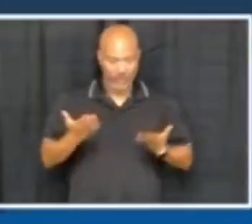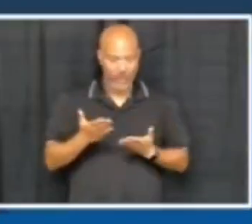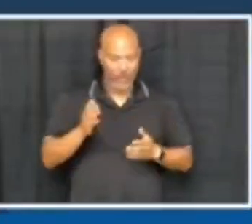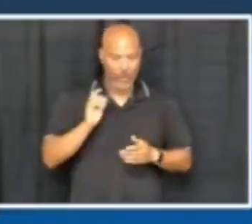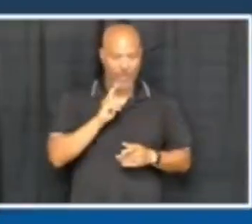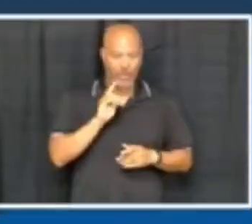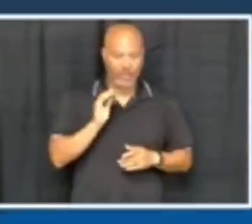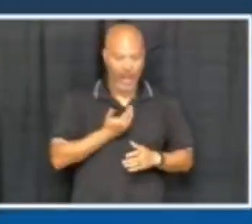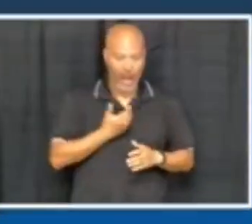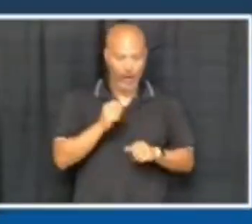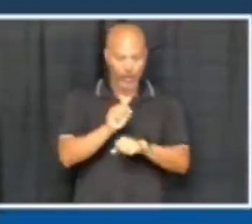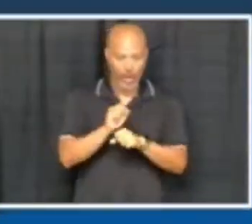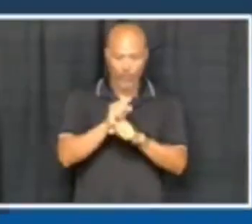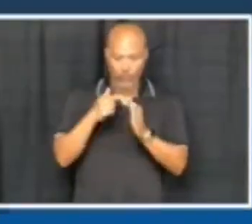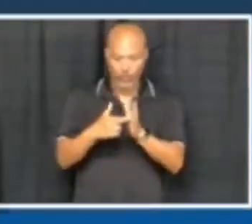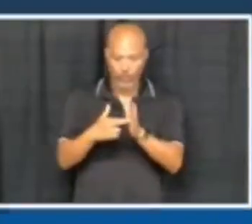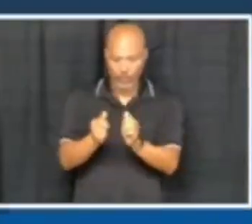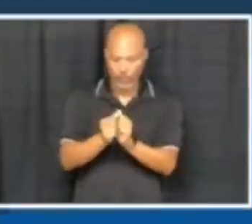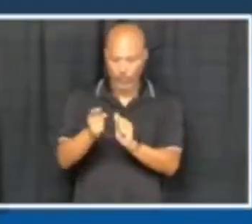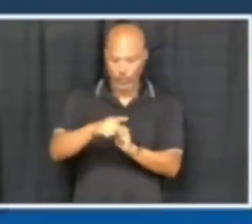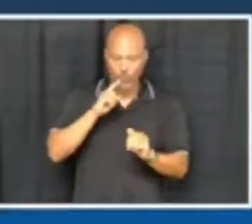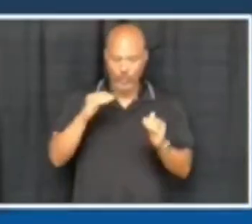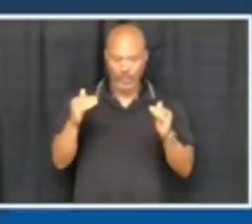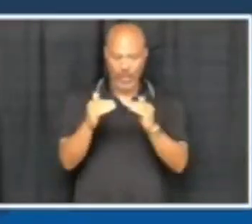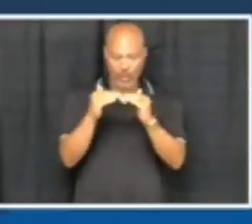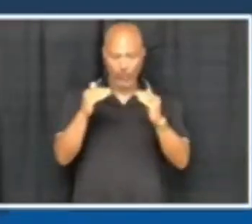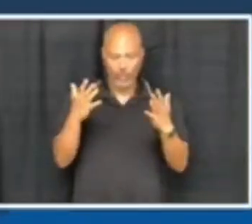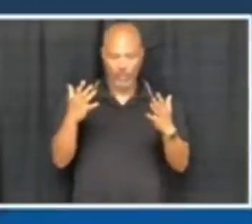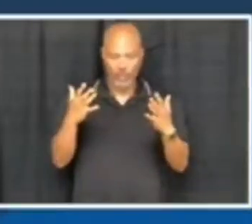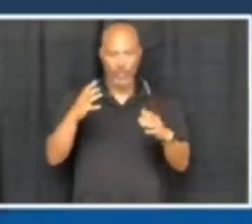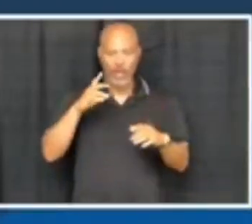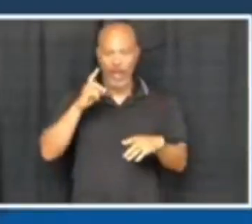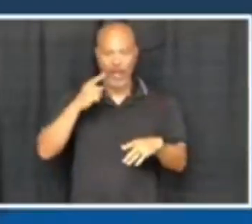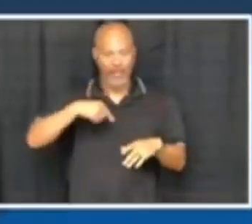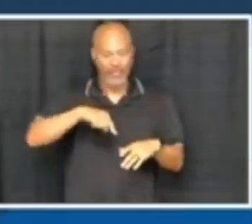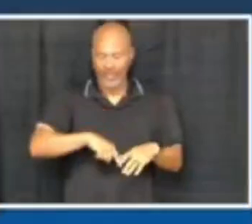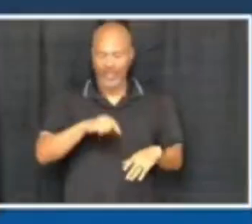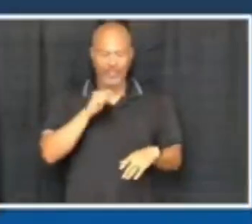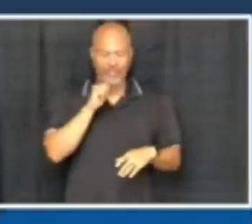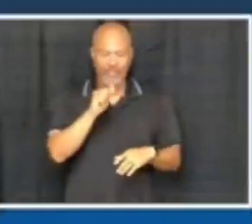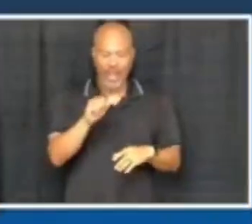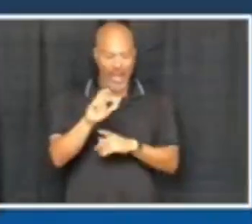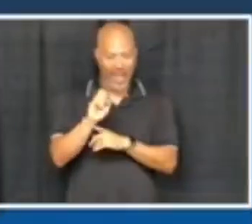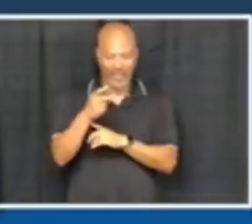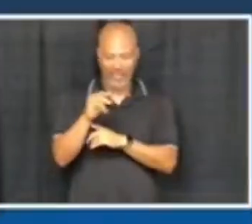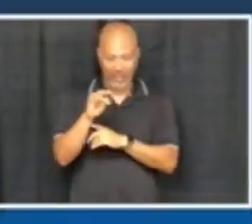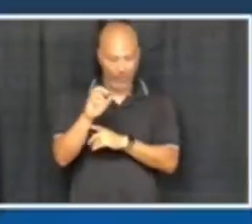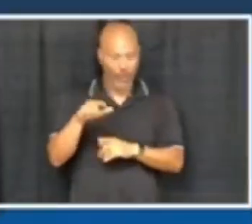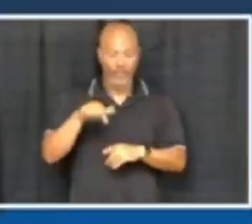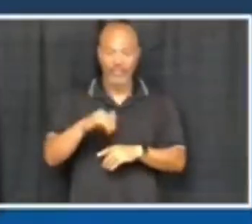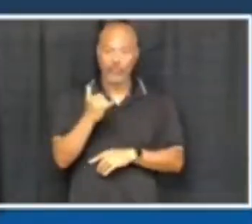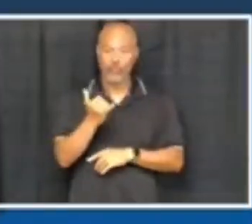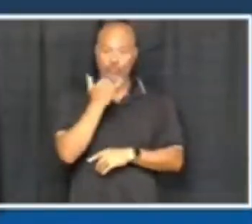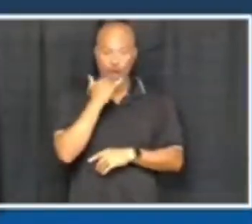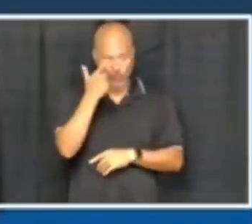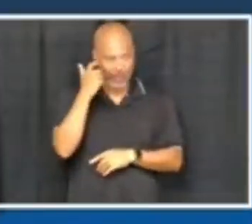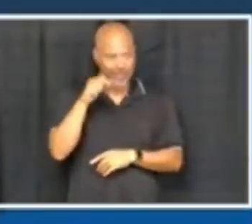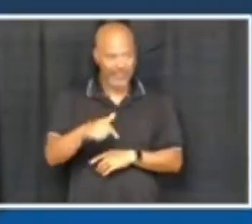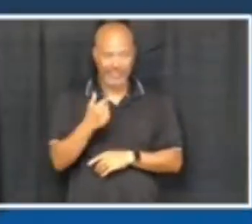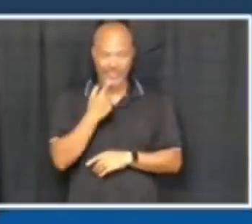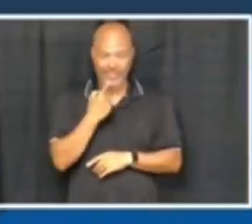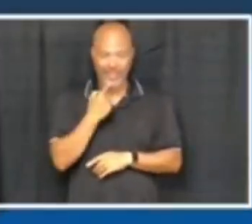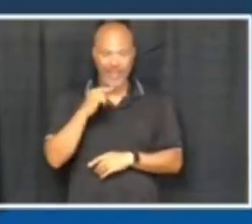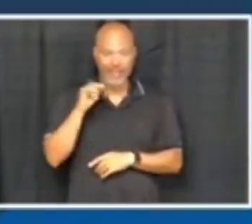to represent you with equity and equality. This is unethical. This is wrong because this is